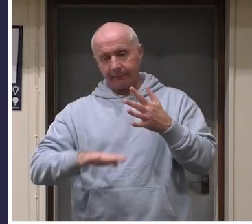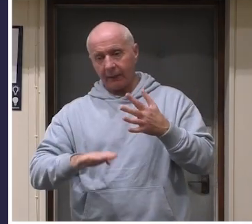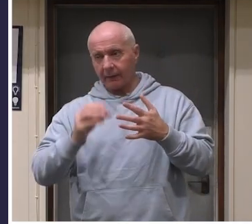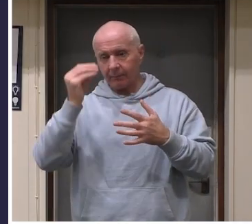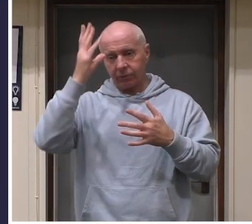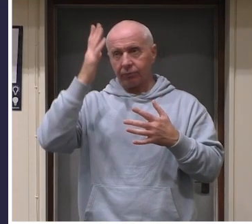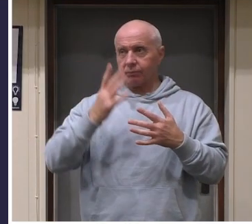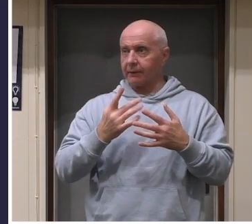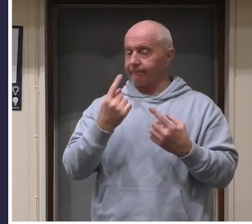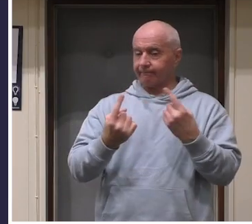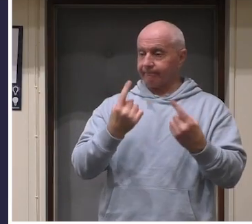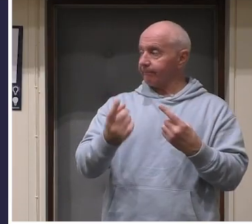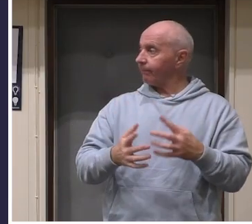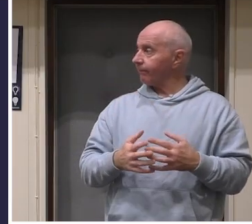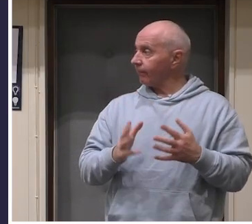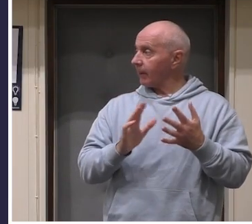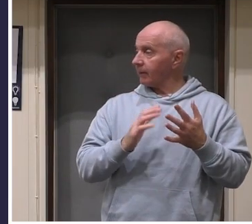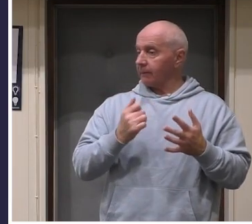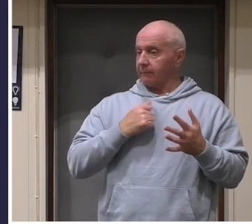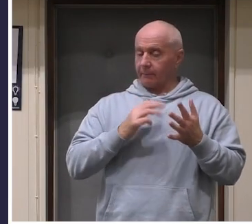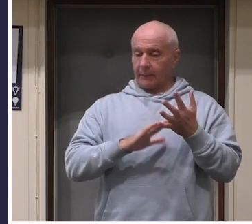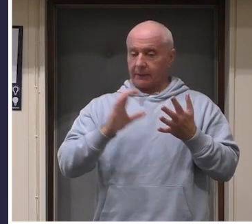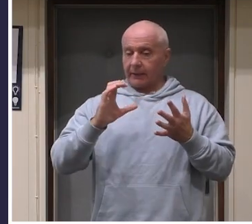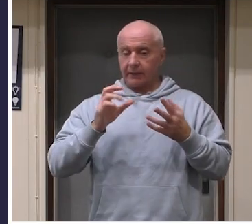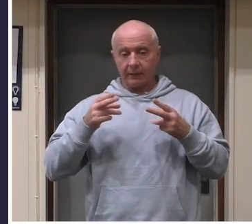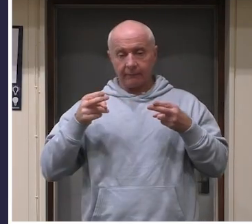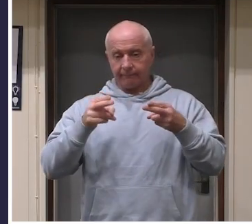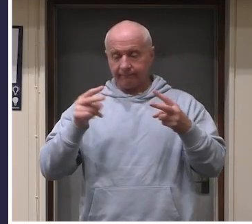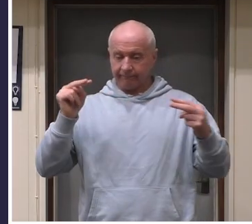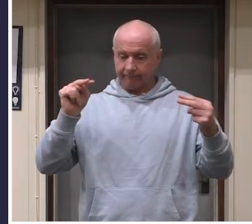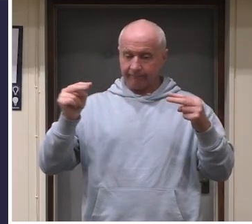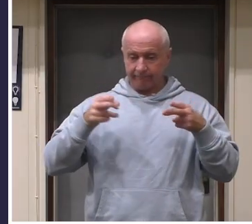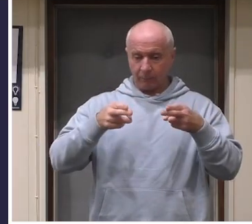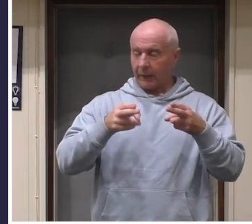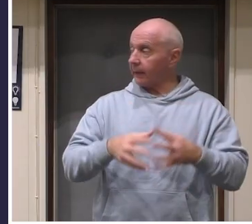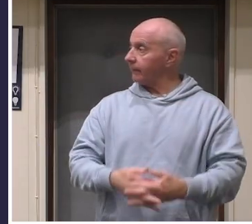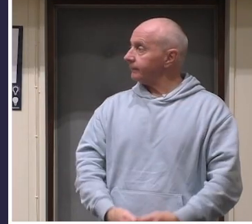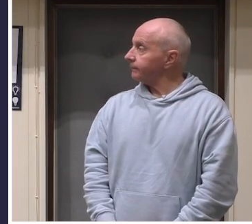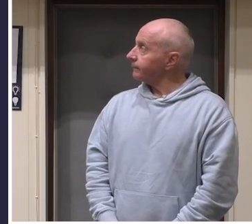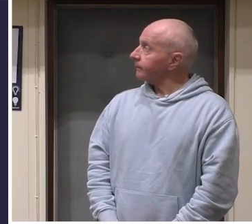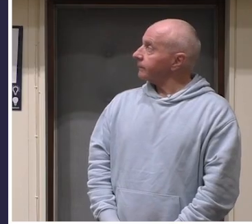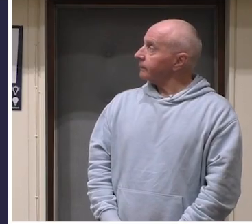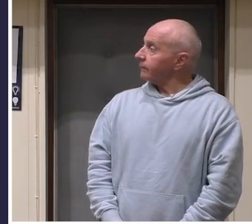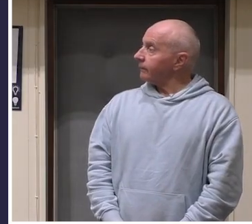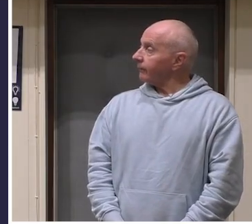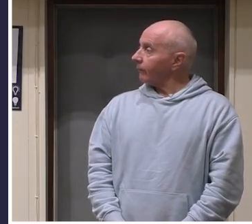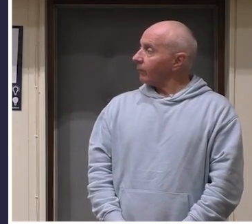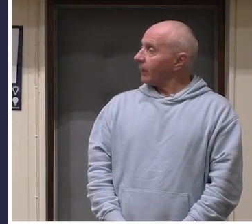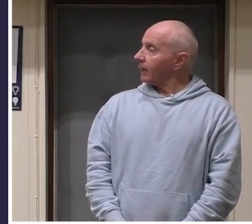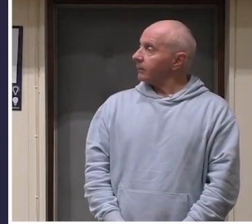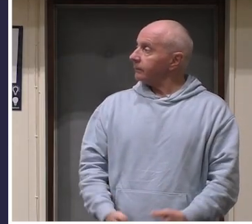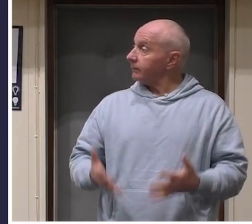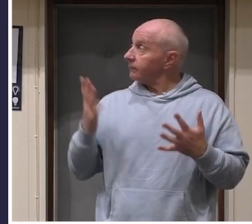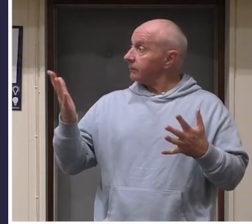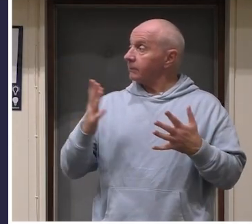So that's the approach we take in Manchester. And with that, I can conclude in a way by saying